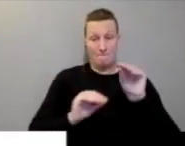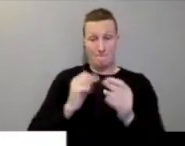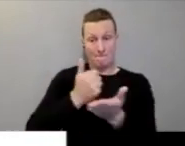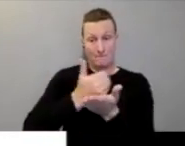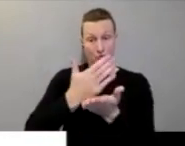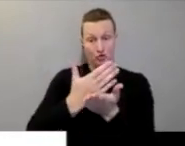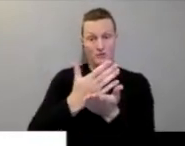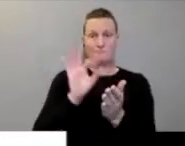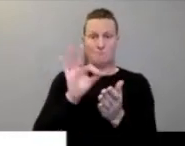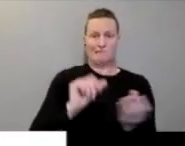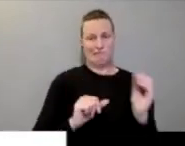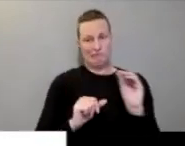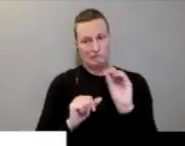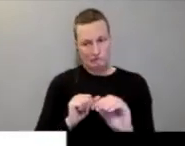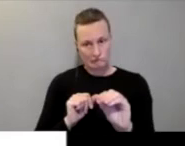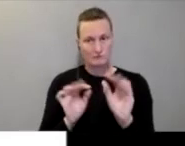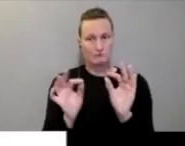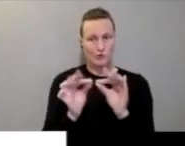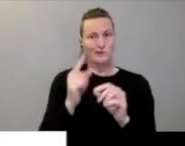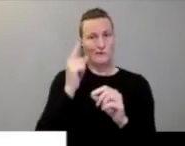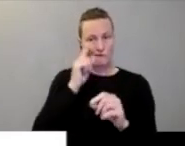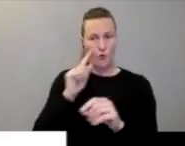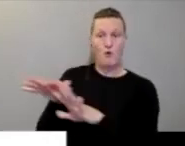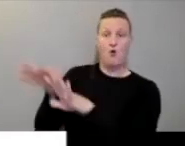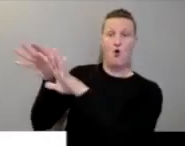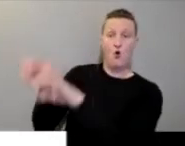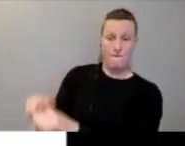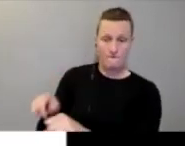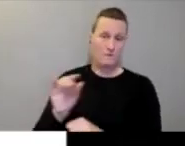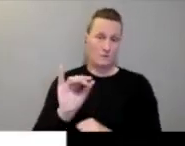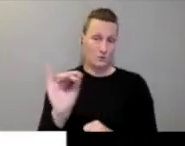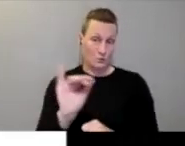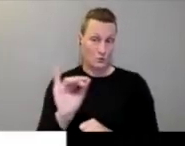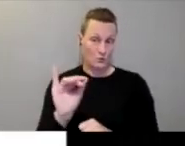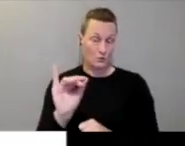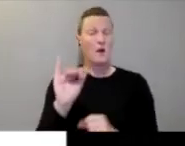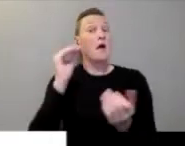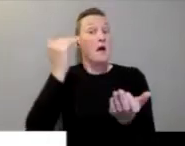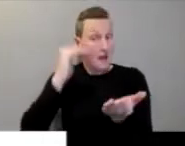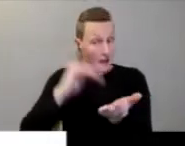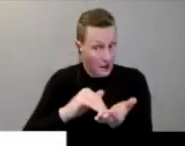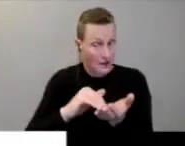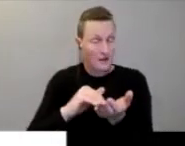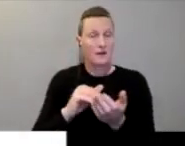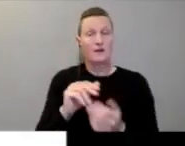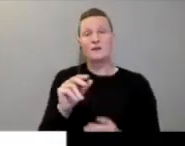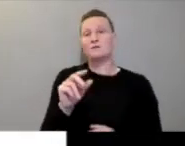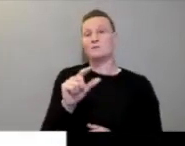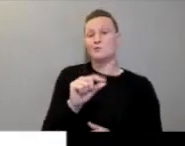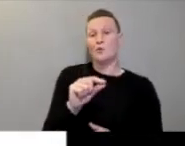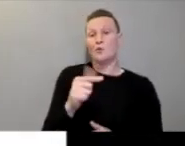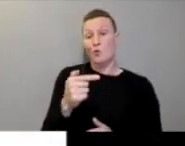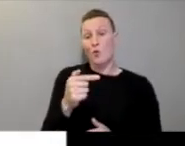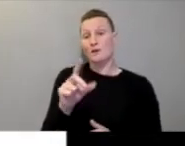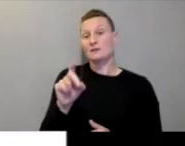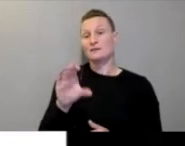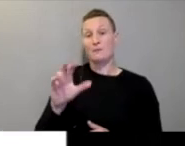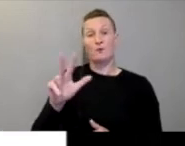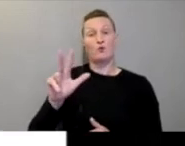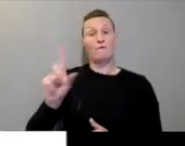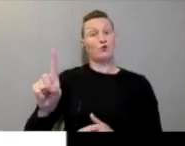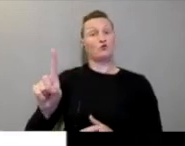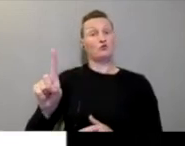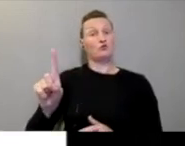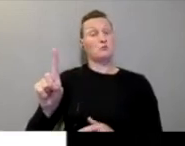There is an openness, as I said, there's an openness to considering things staying beyond, December 31st, but that's not something that you